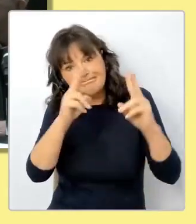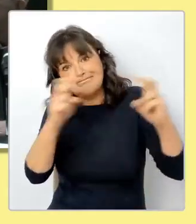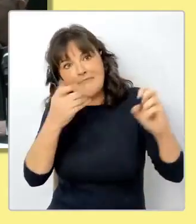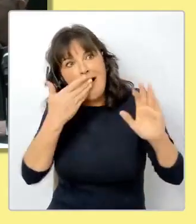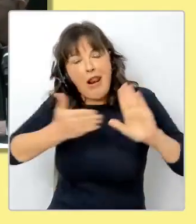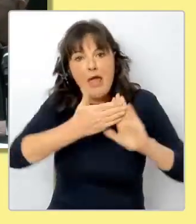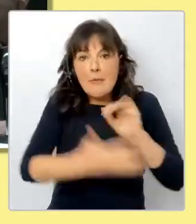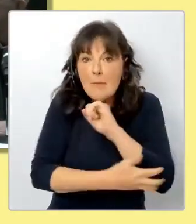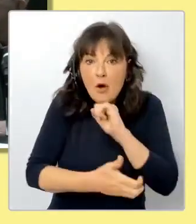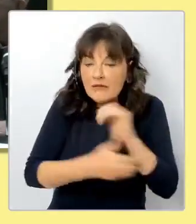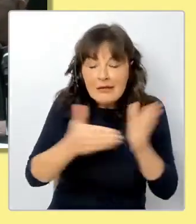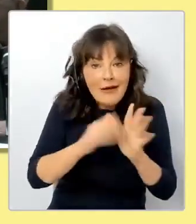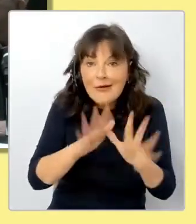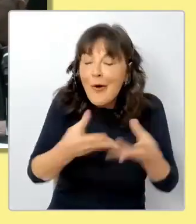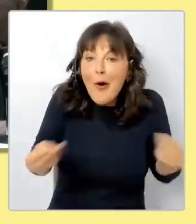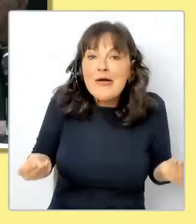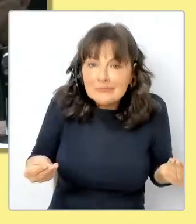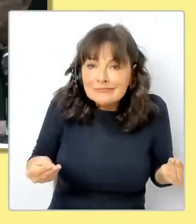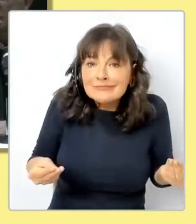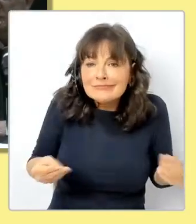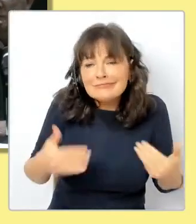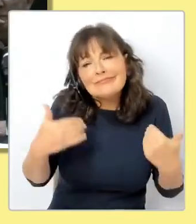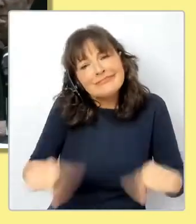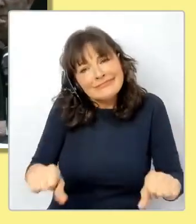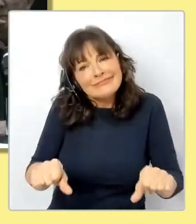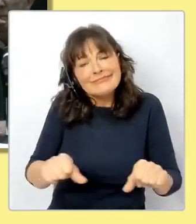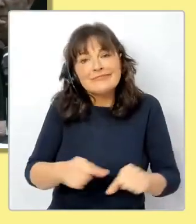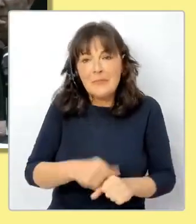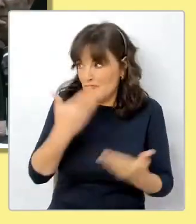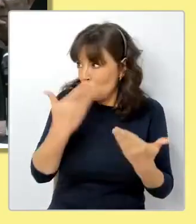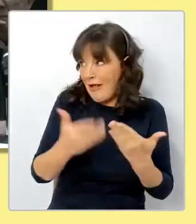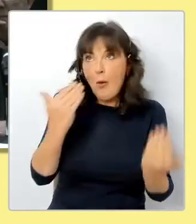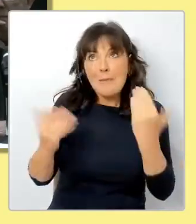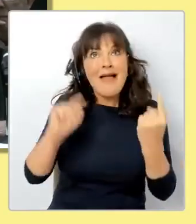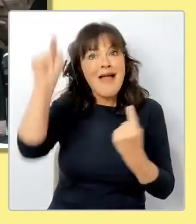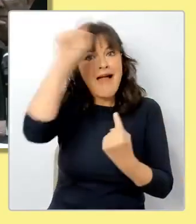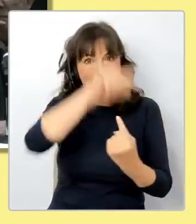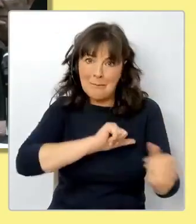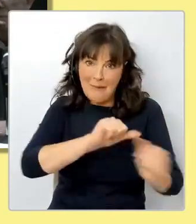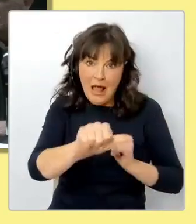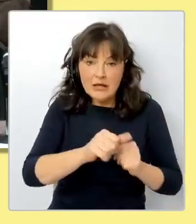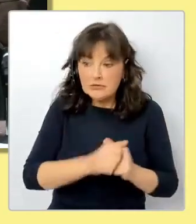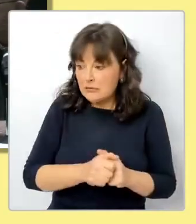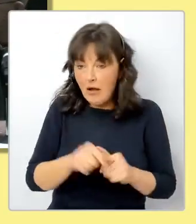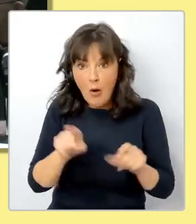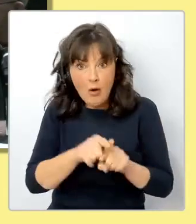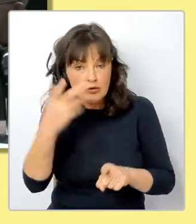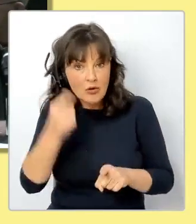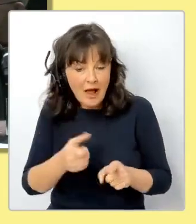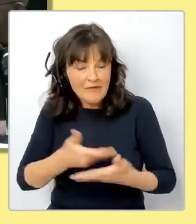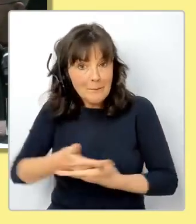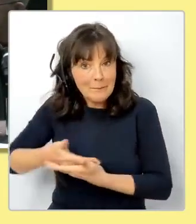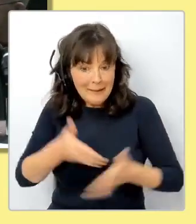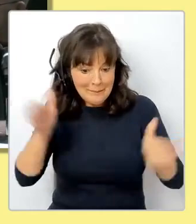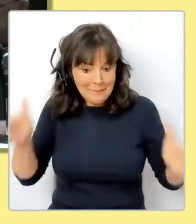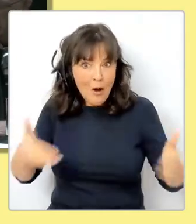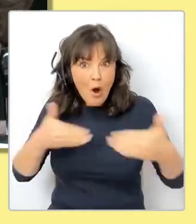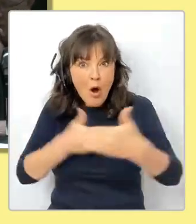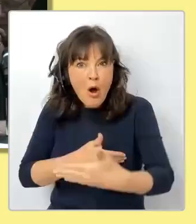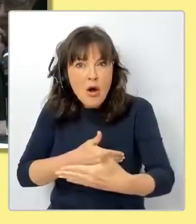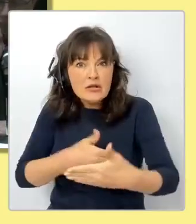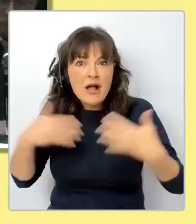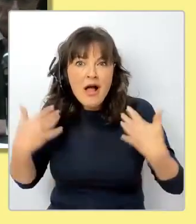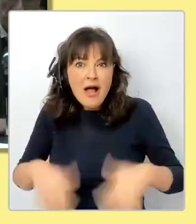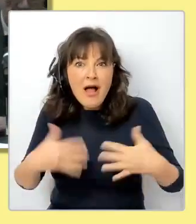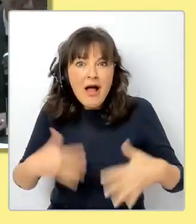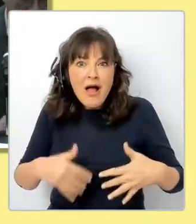Our track record has seen the baby box, the expansion of childcare. It's seen more affordable homes than any other previous Scottish